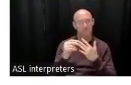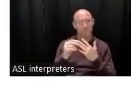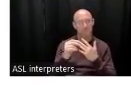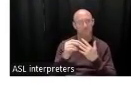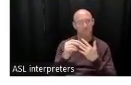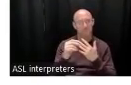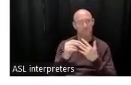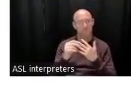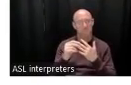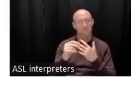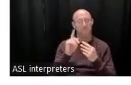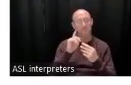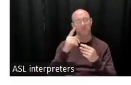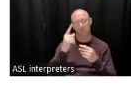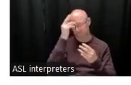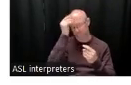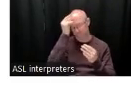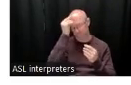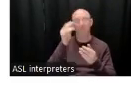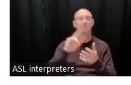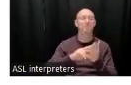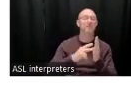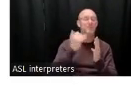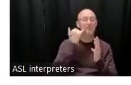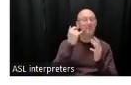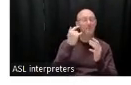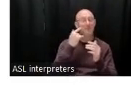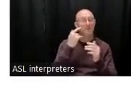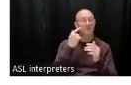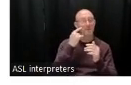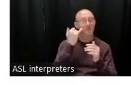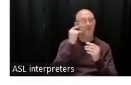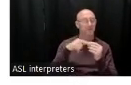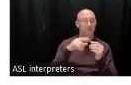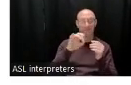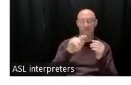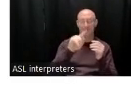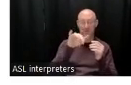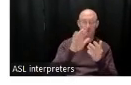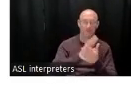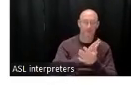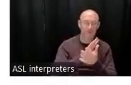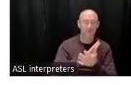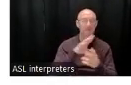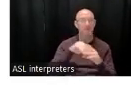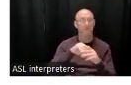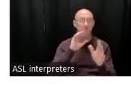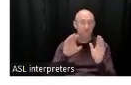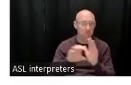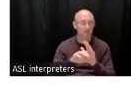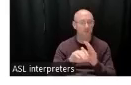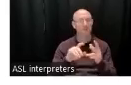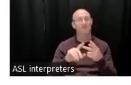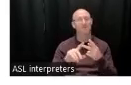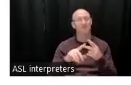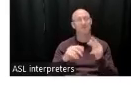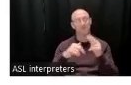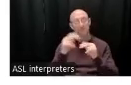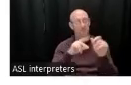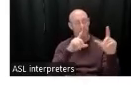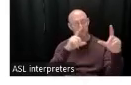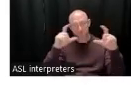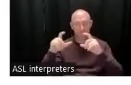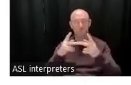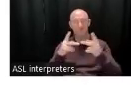the context of their mind. So when you think about your facilities document, consider including photos of buildings, of